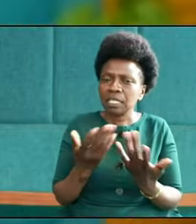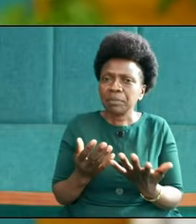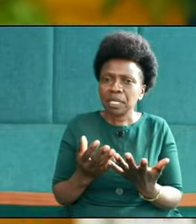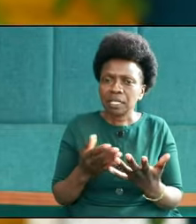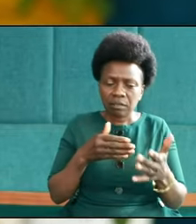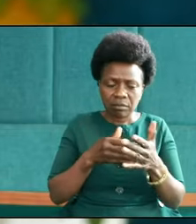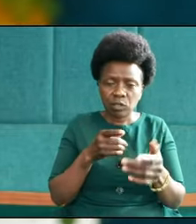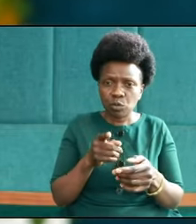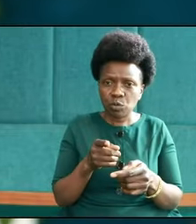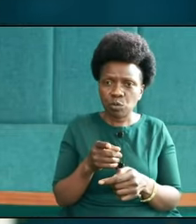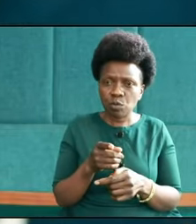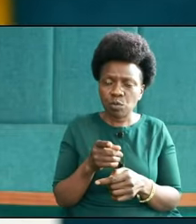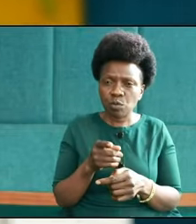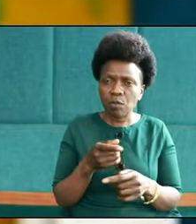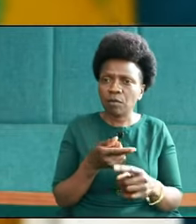away from you,